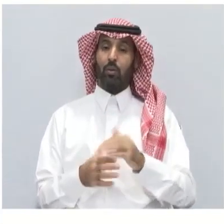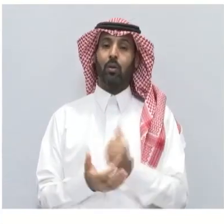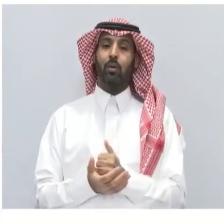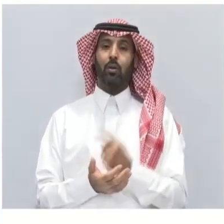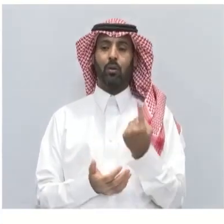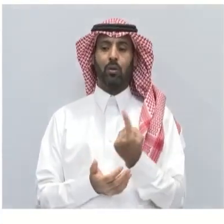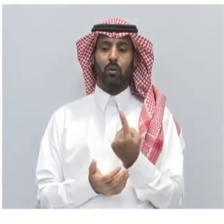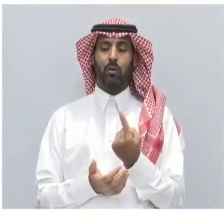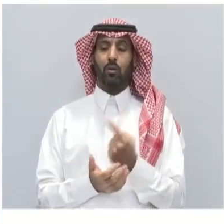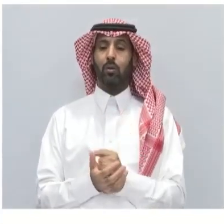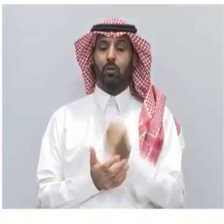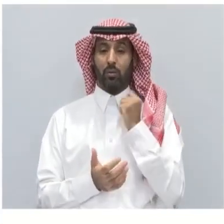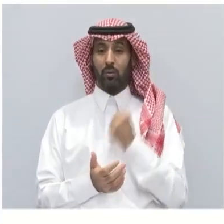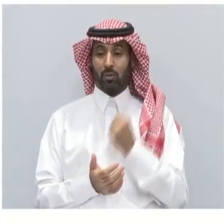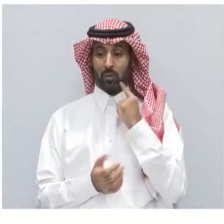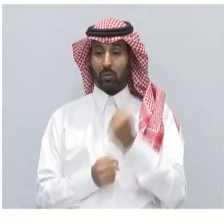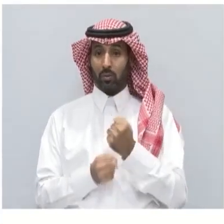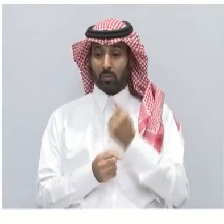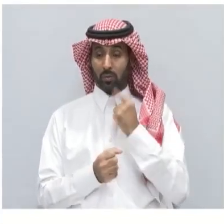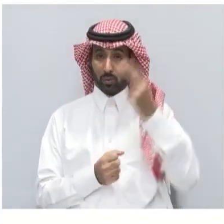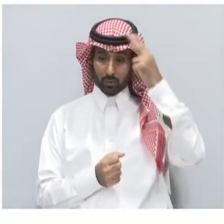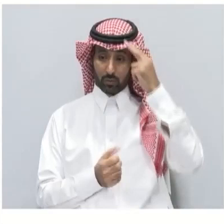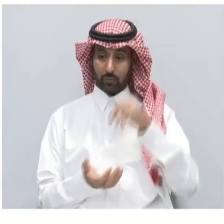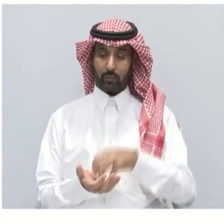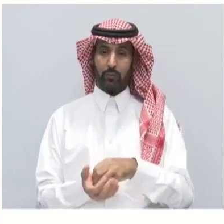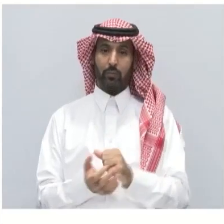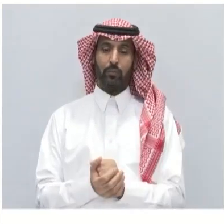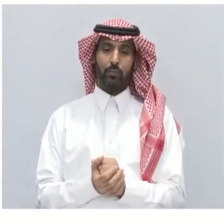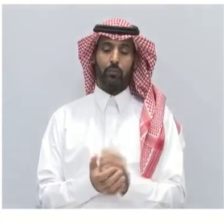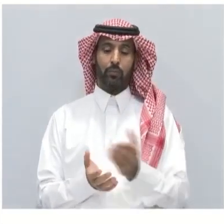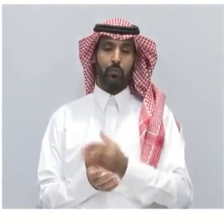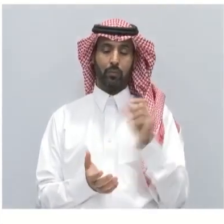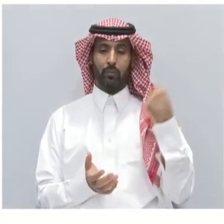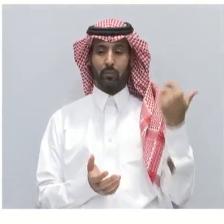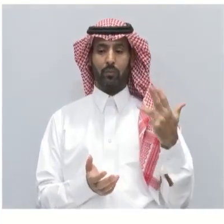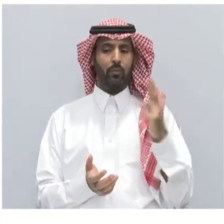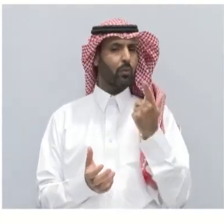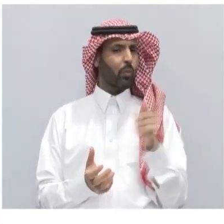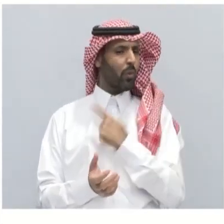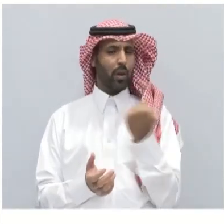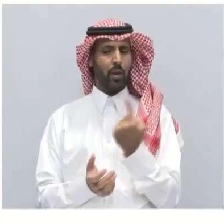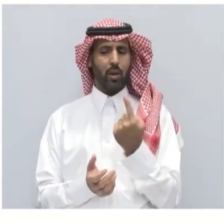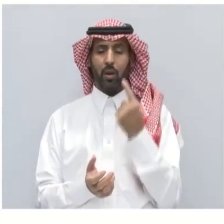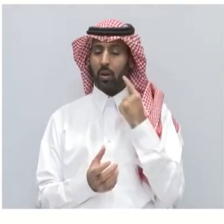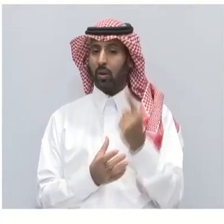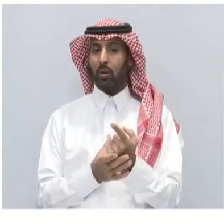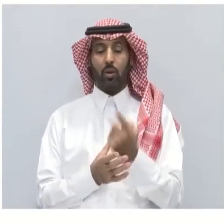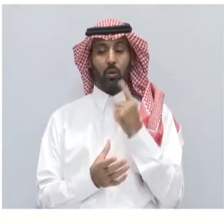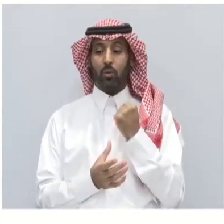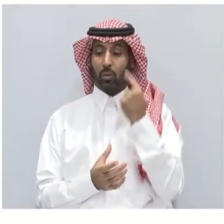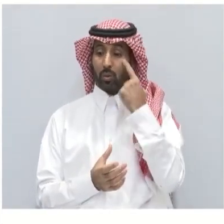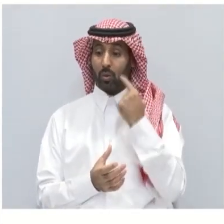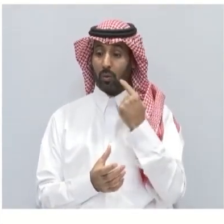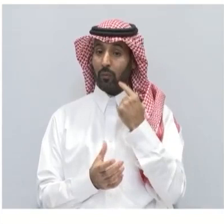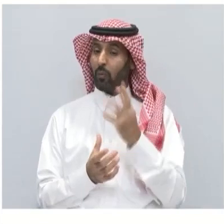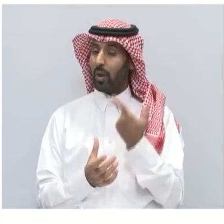good. Do you want to work in Saudi Arabia? The gap number 9, where you live?